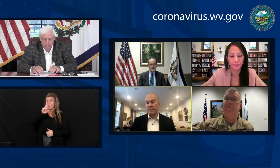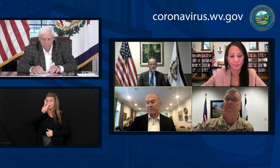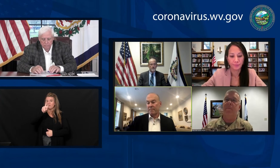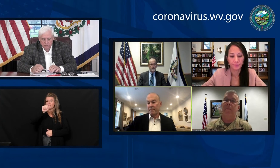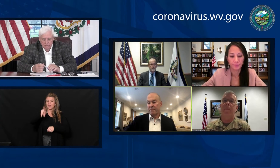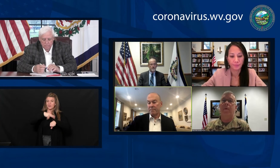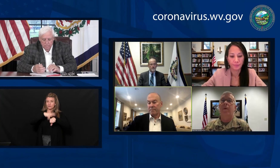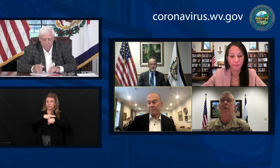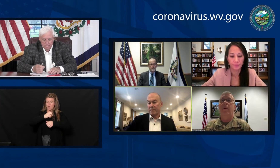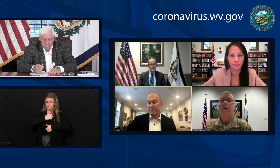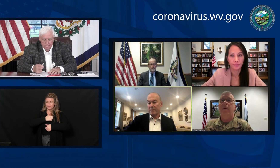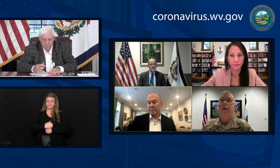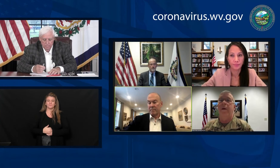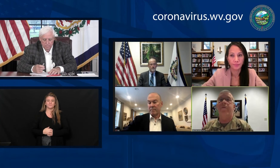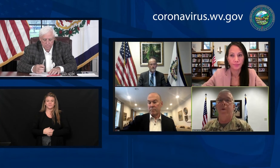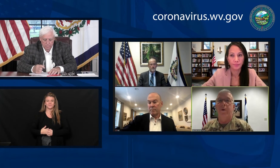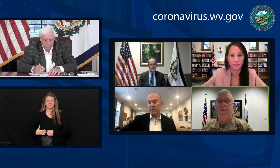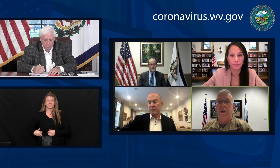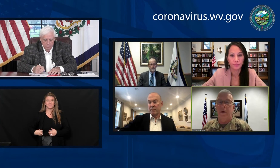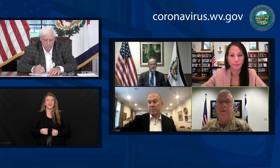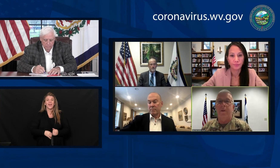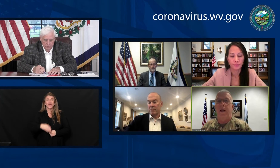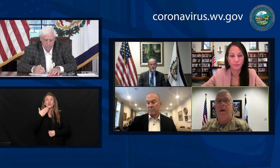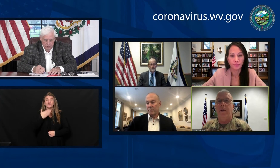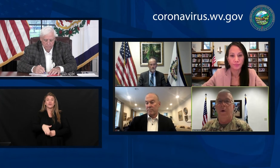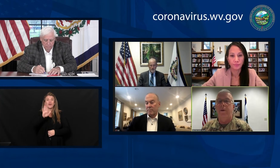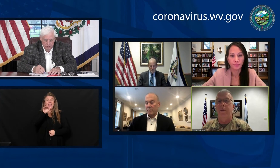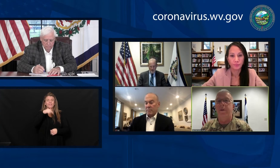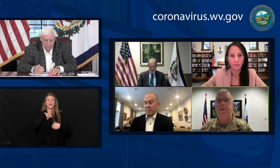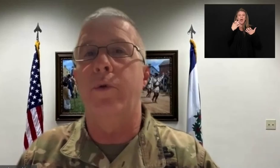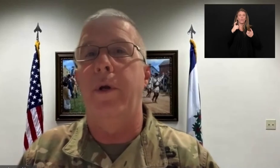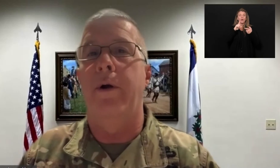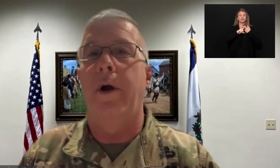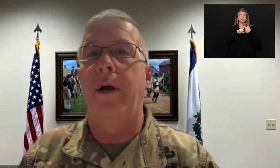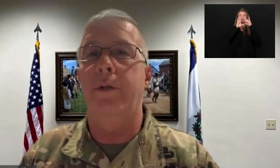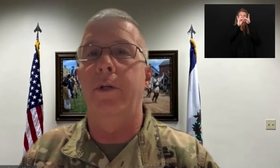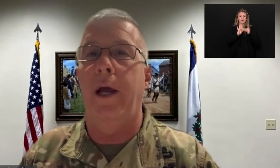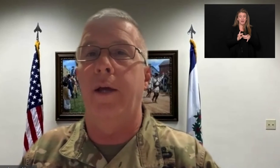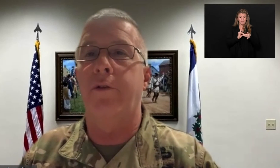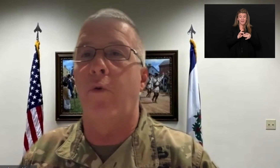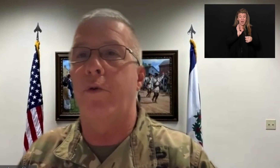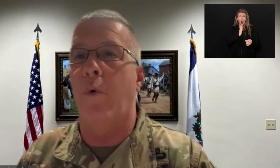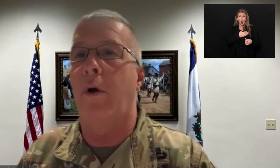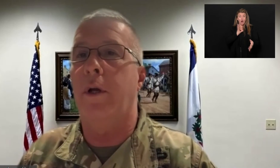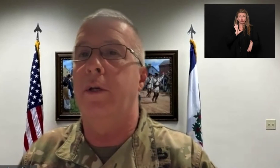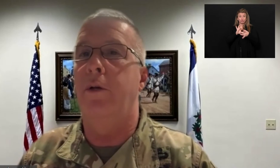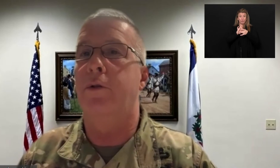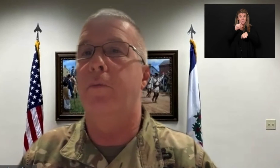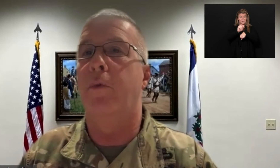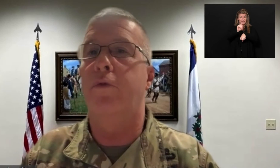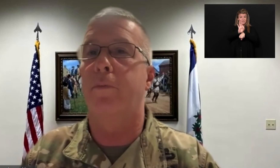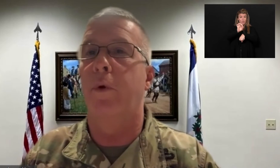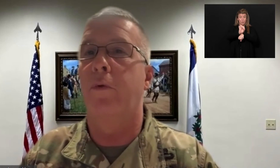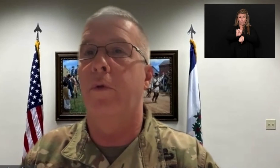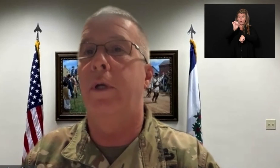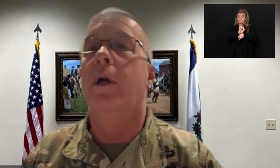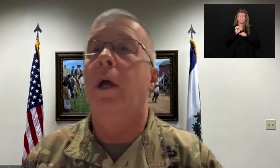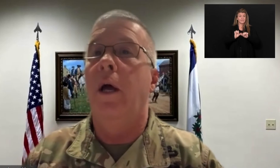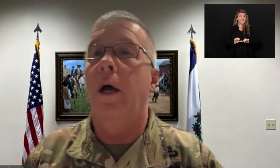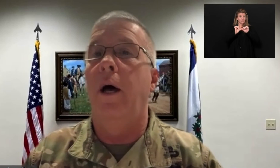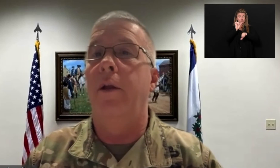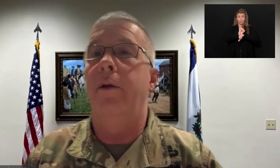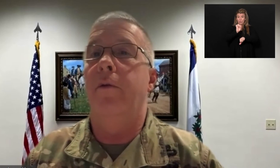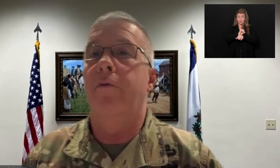Guard. Good afternoon. Just highlight quickly that the Joint Interagency Task Force work continues to move